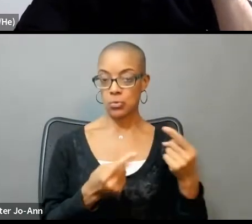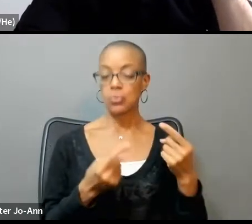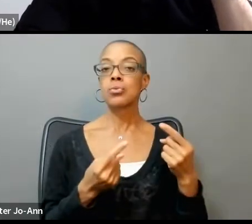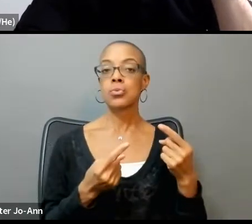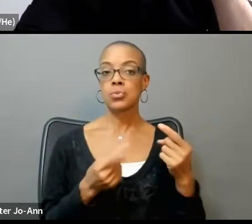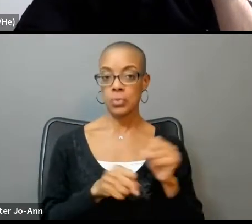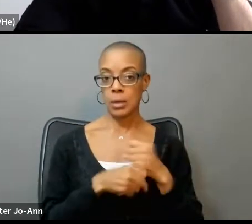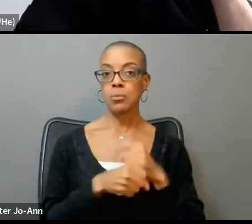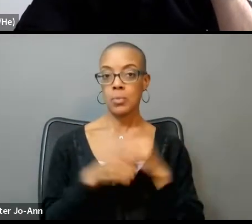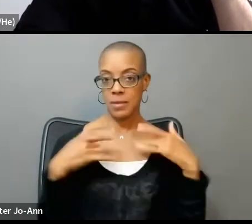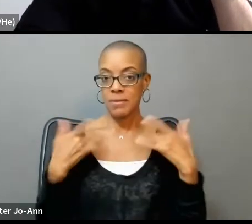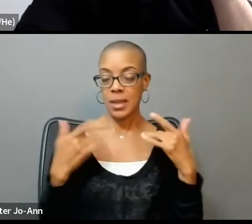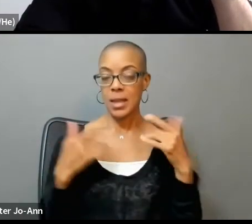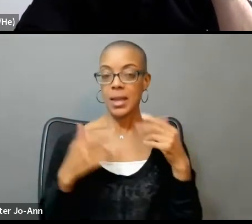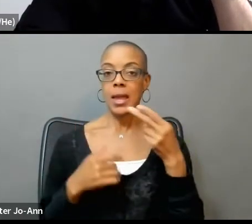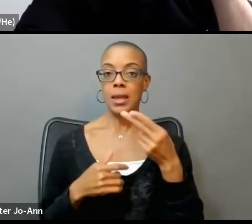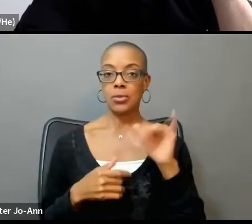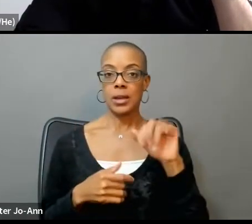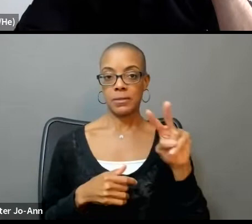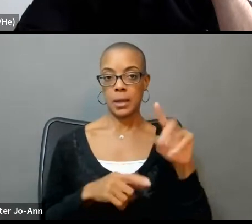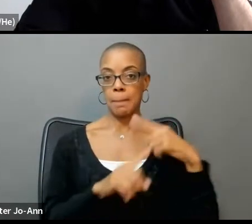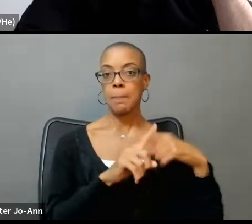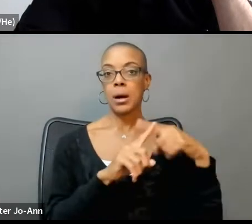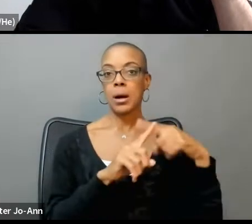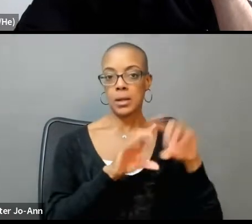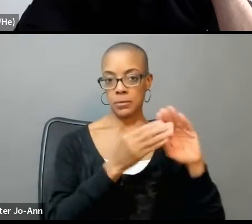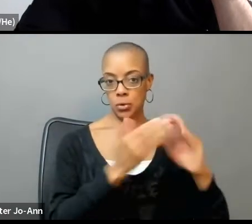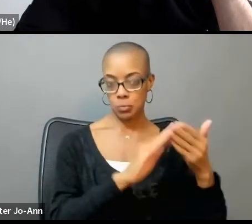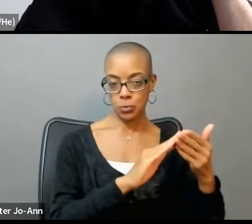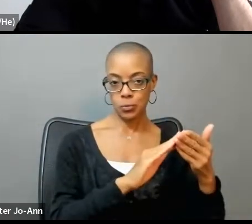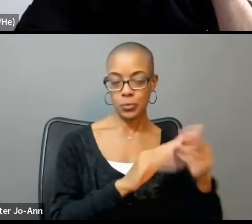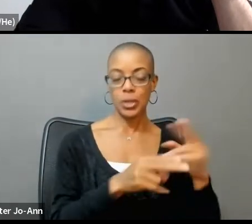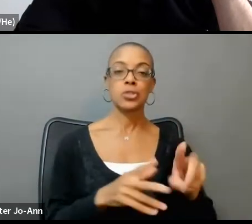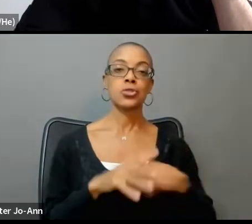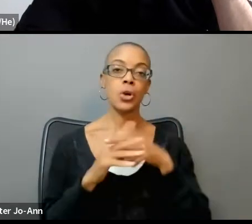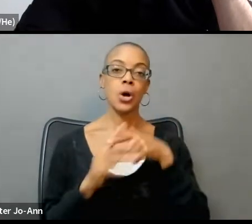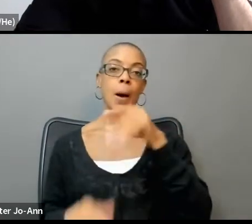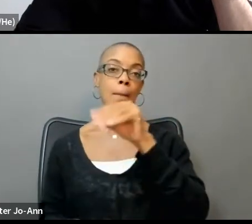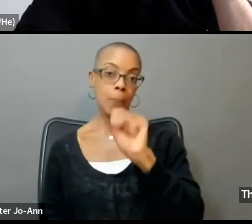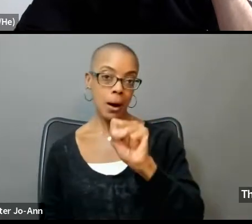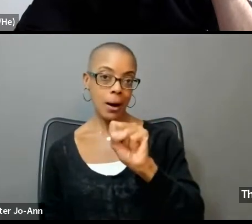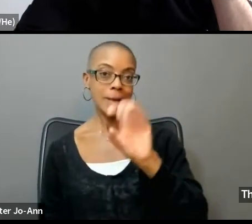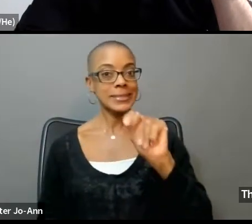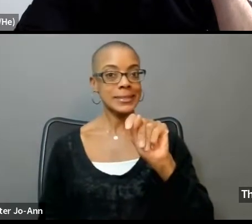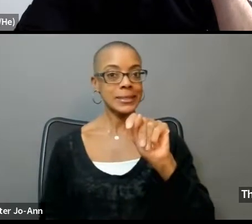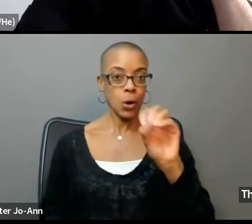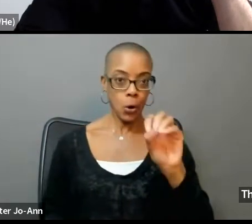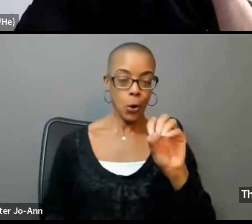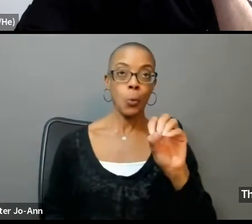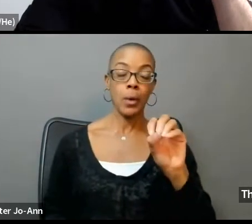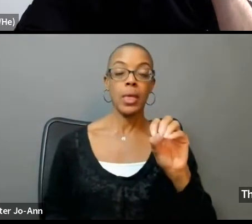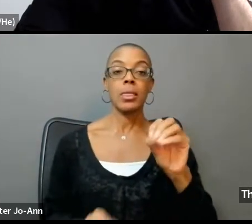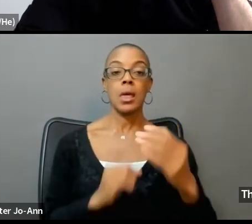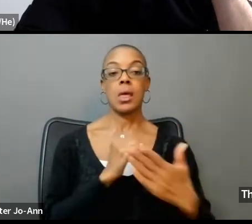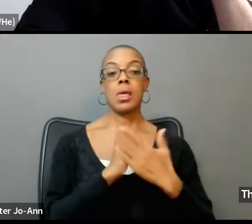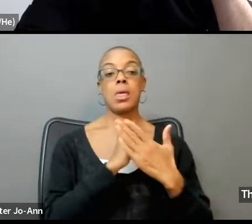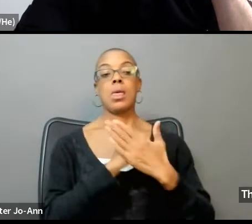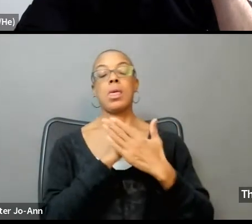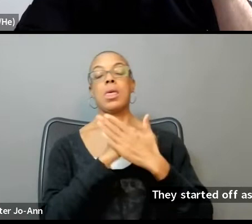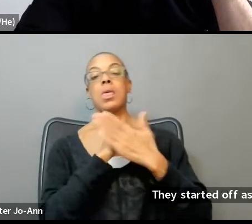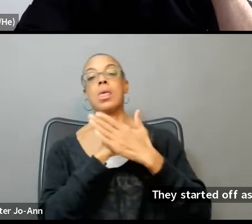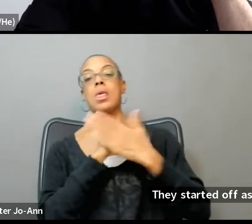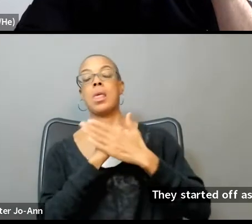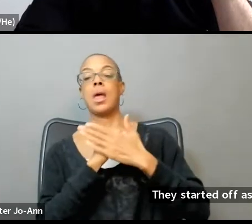HIV positive community. They started off as POSTO. Unfortunately, because of pressure, I had to change the name because some people would not